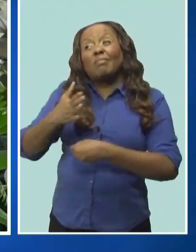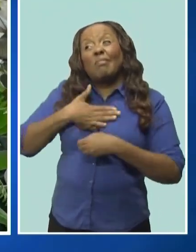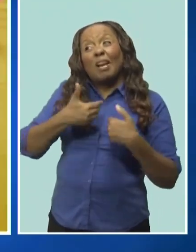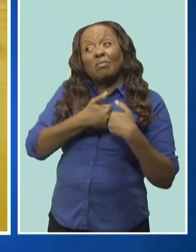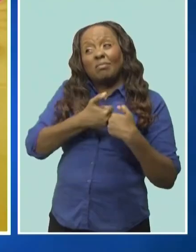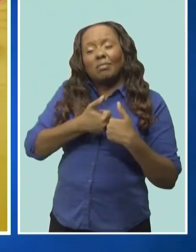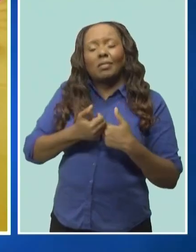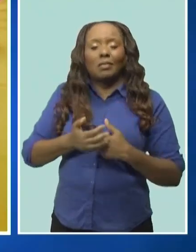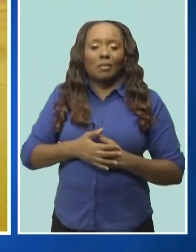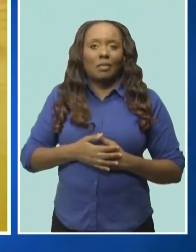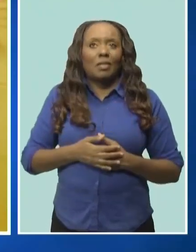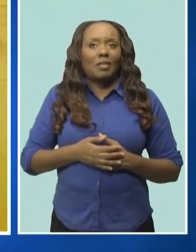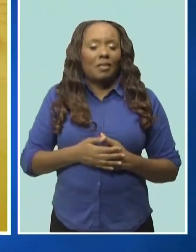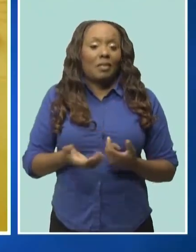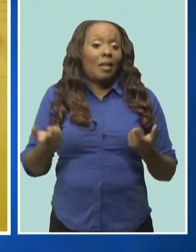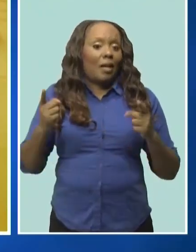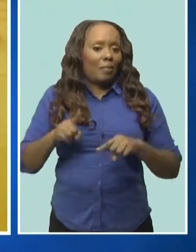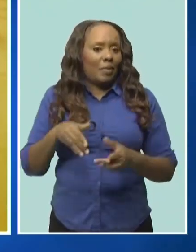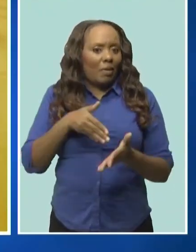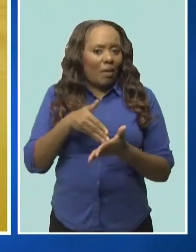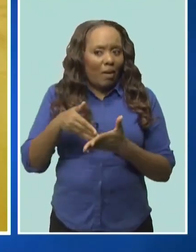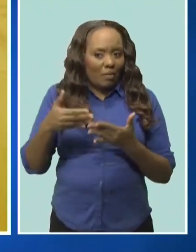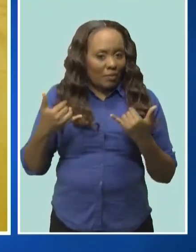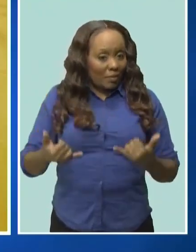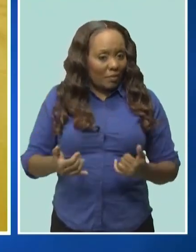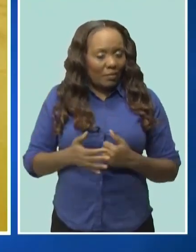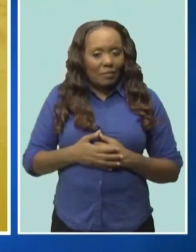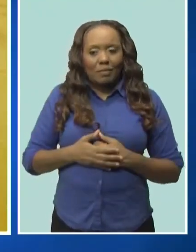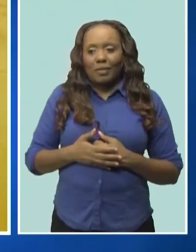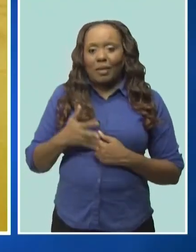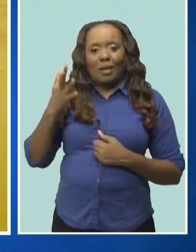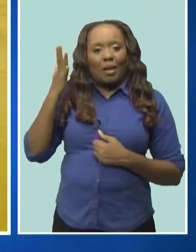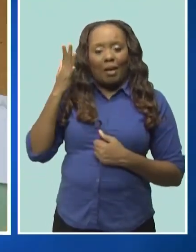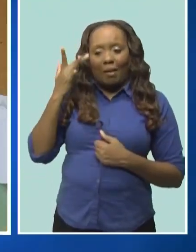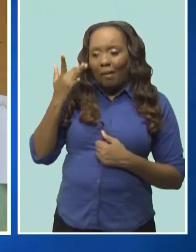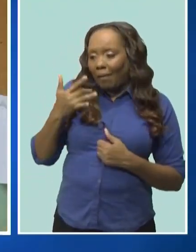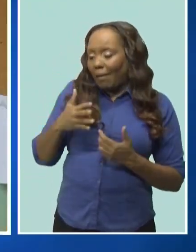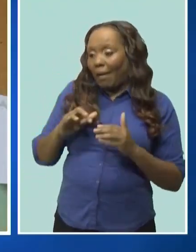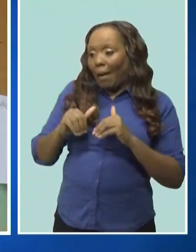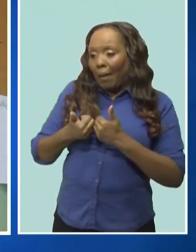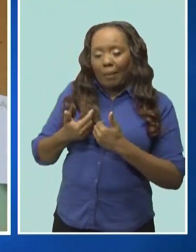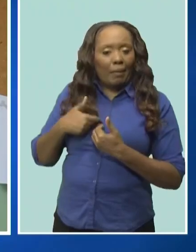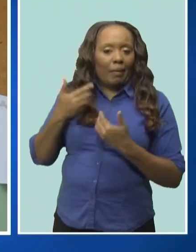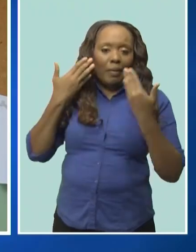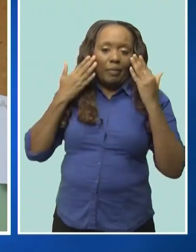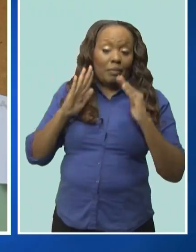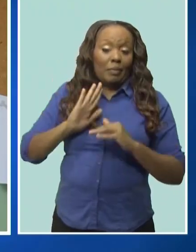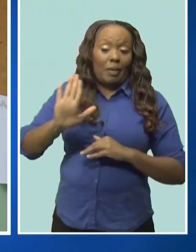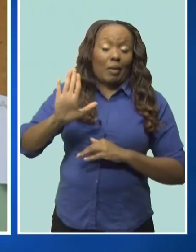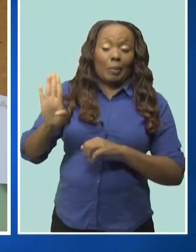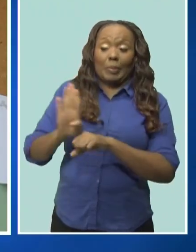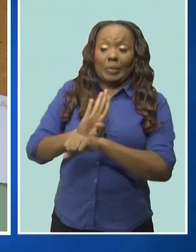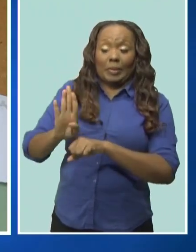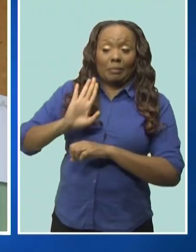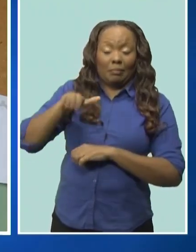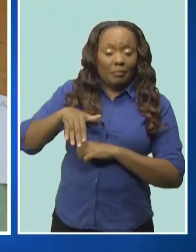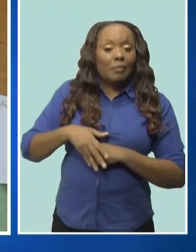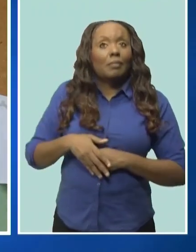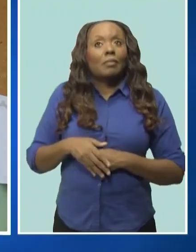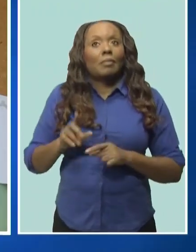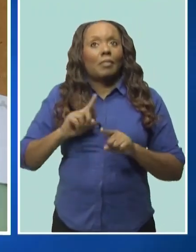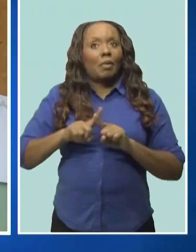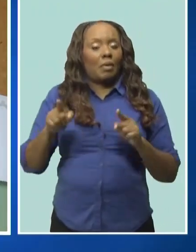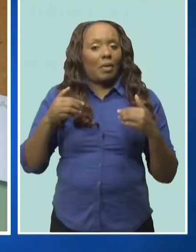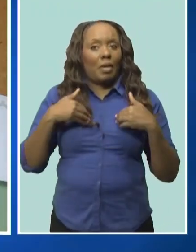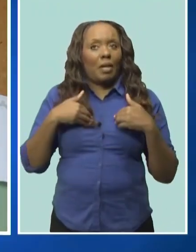That happens frequently now. I mean, why they get in the doghouse, that's their business, but no, we have a little card that would tell